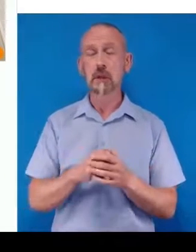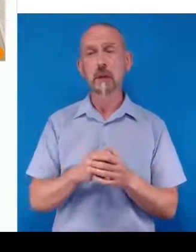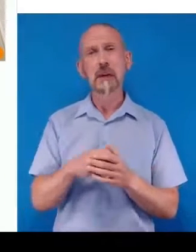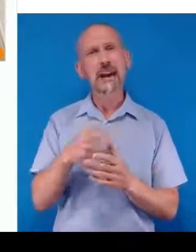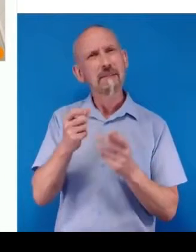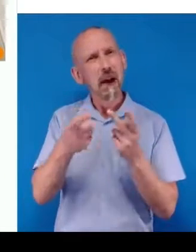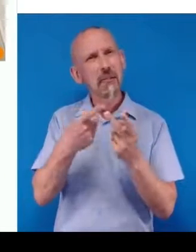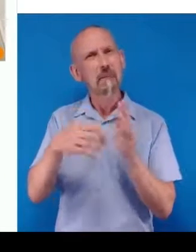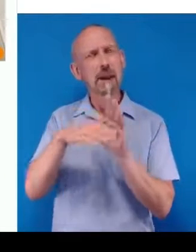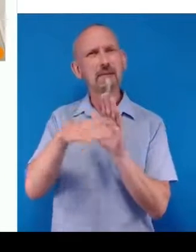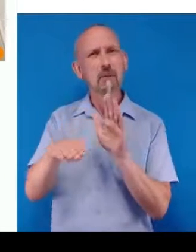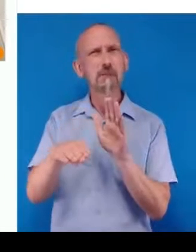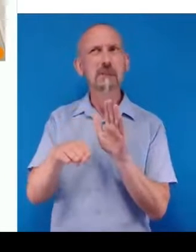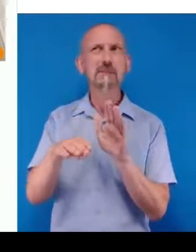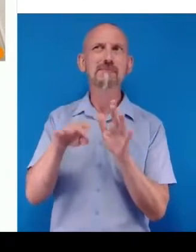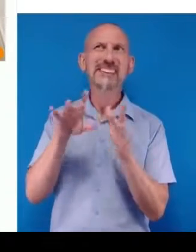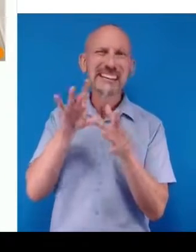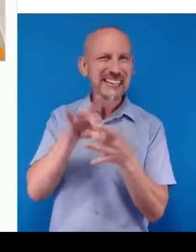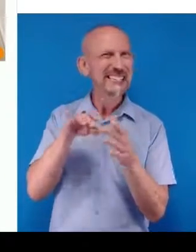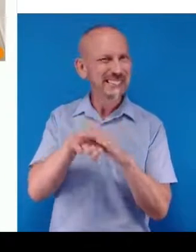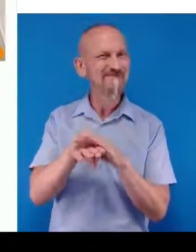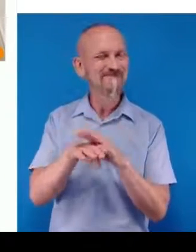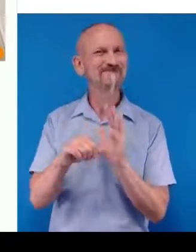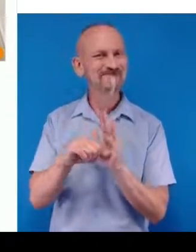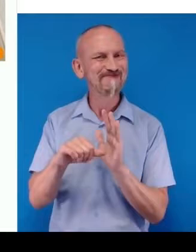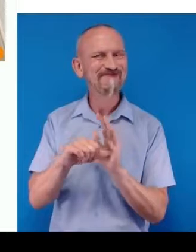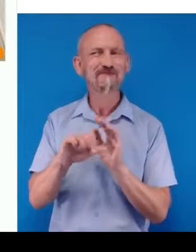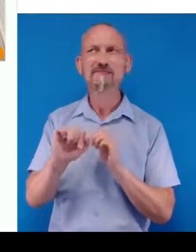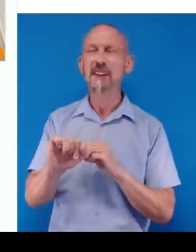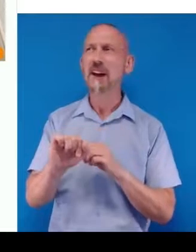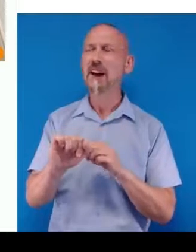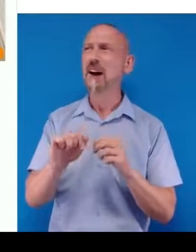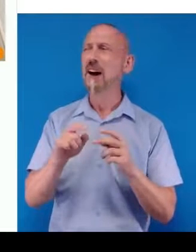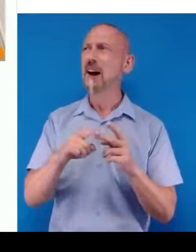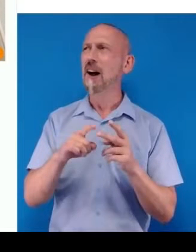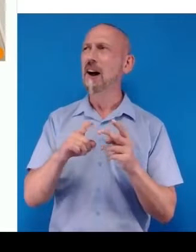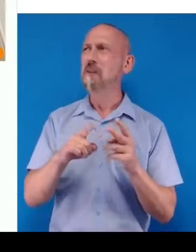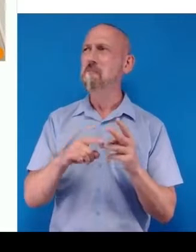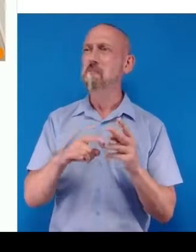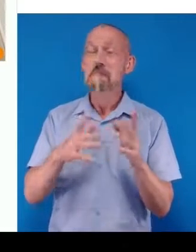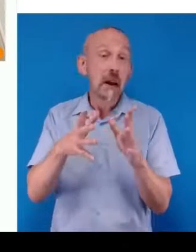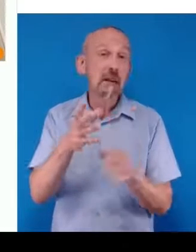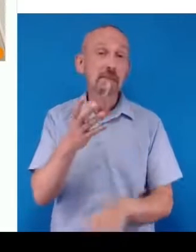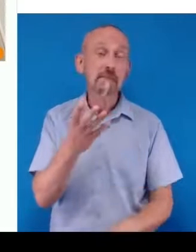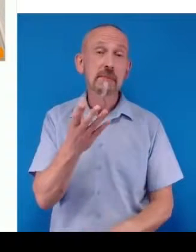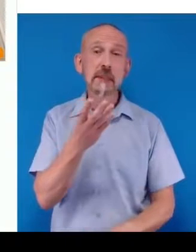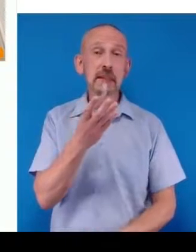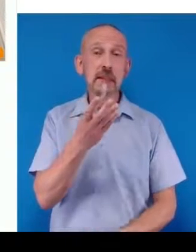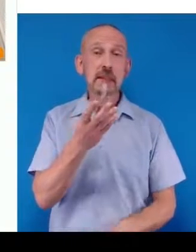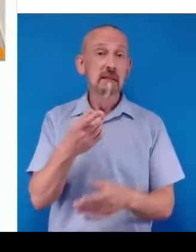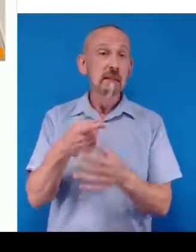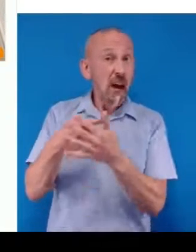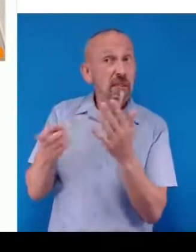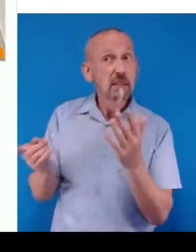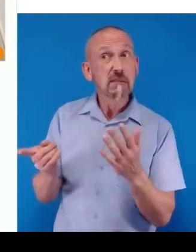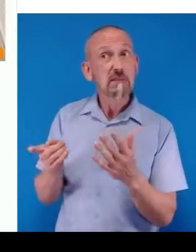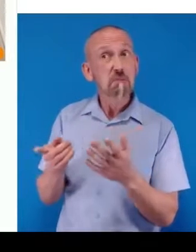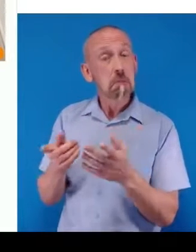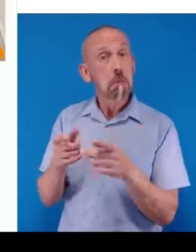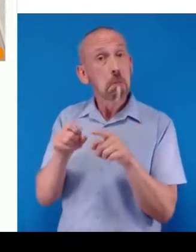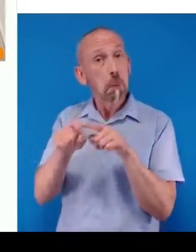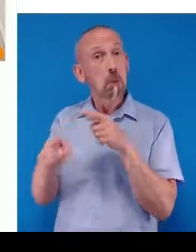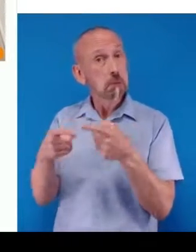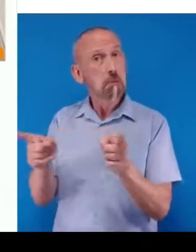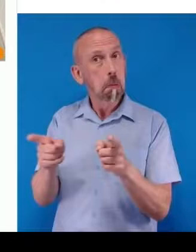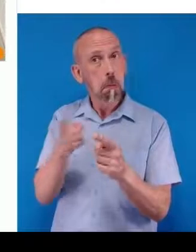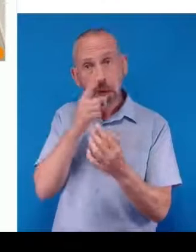is problematic as well, but things like everything else is pretty much open to us getting